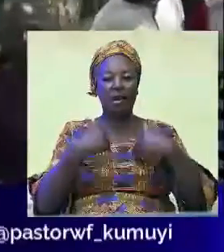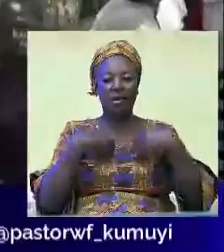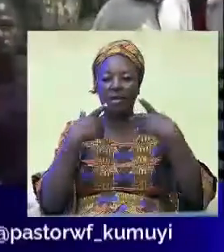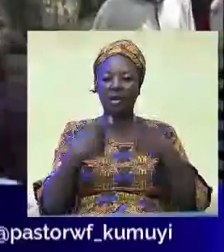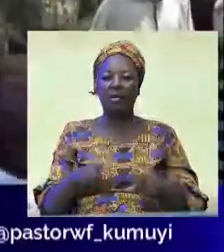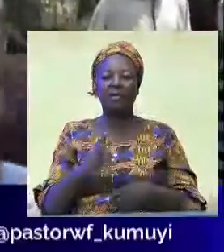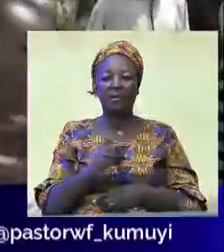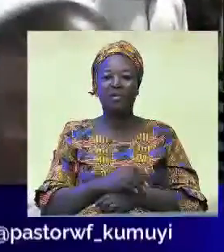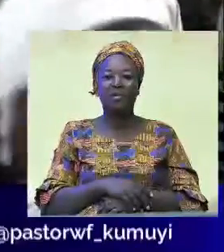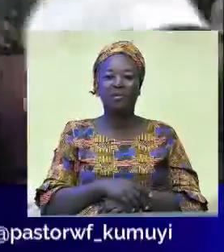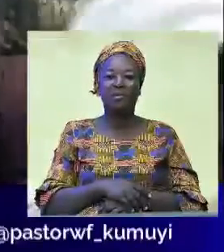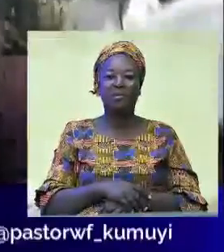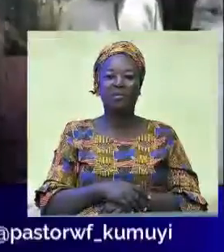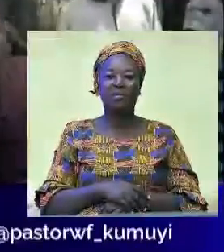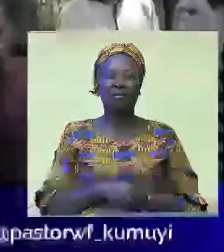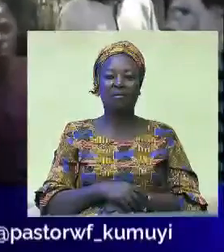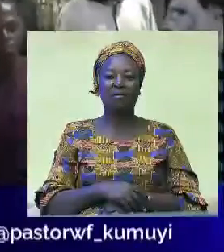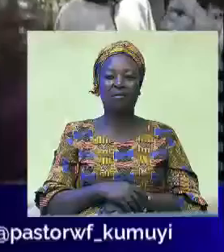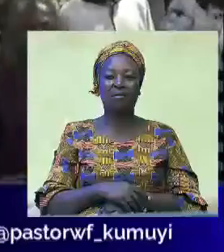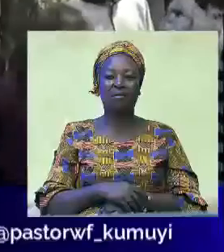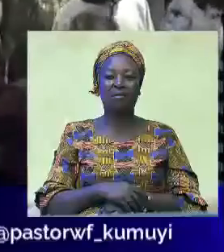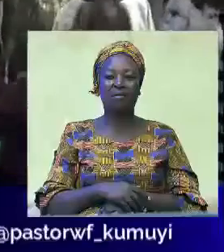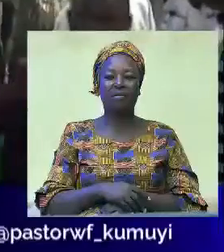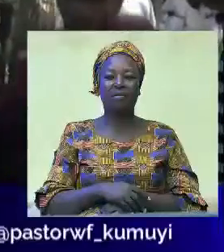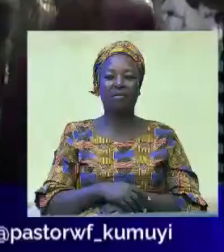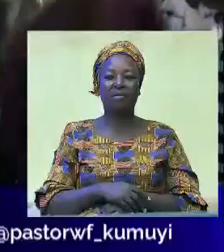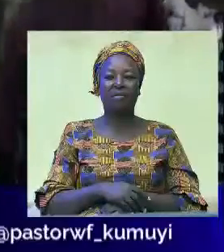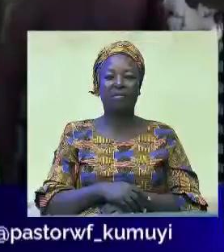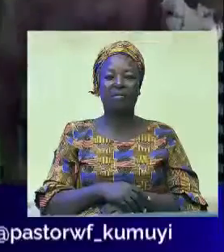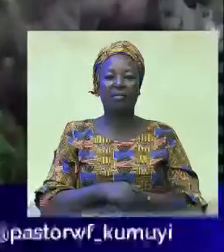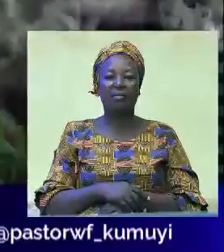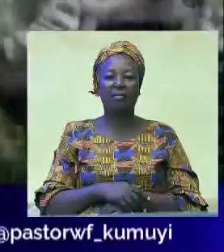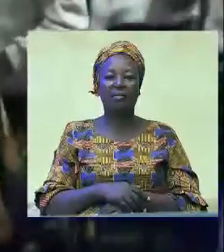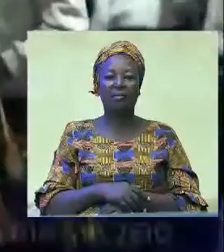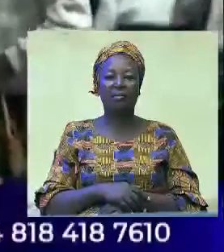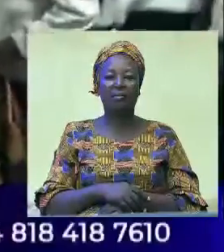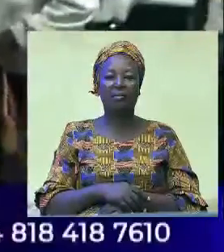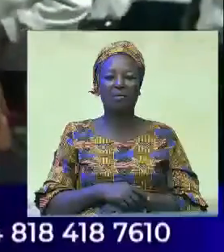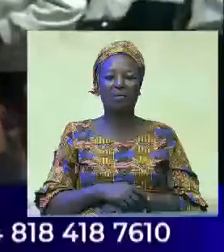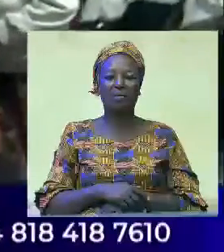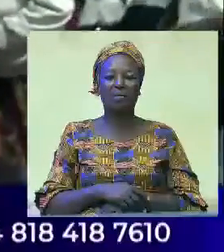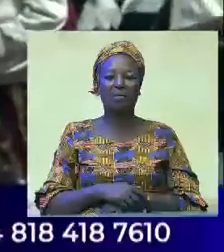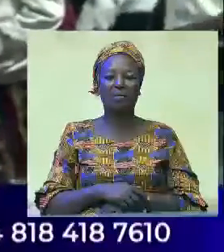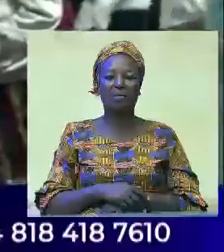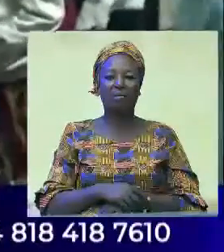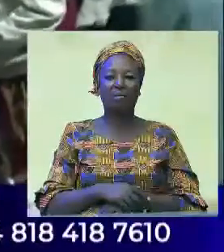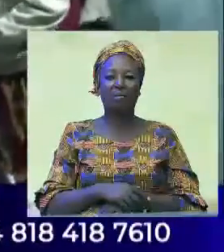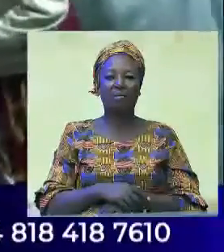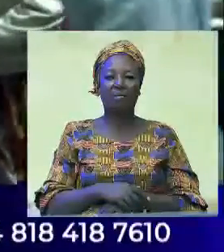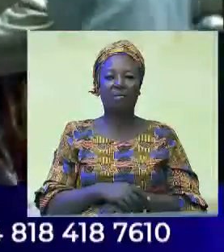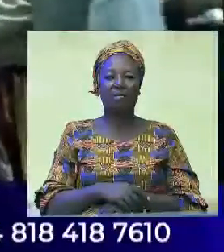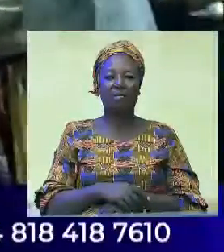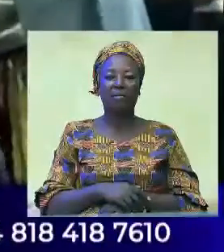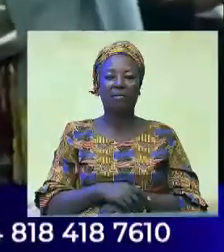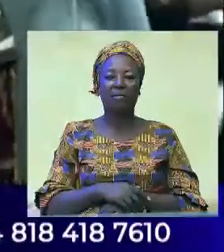Another has happened. I'm telling you, as the testimony is going on, it's happening right there where you